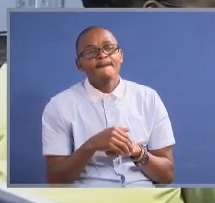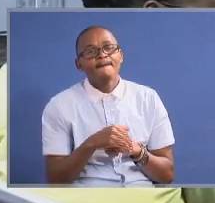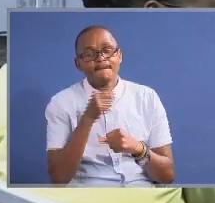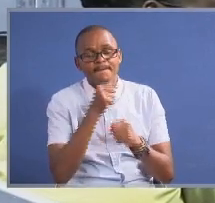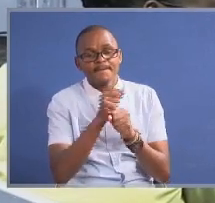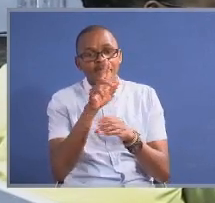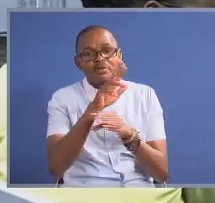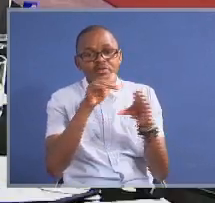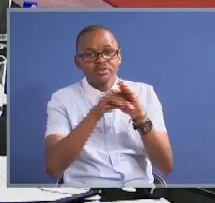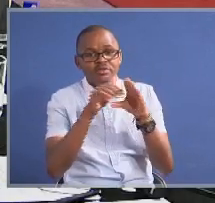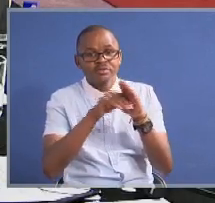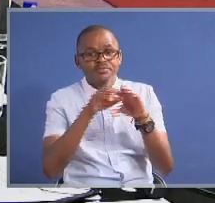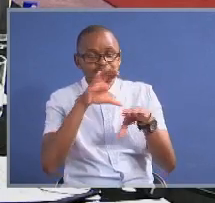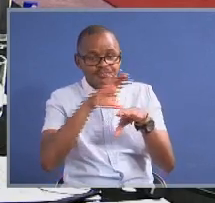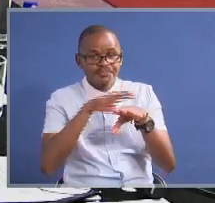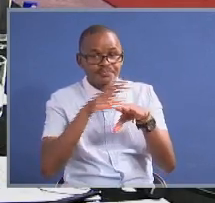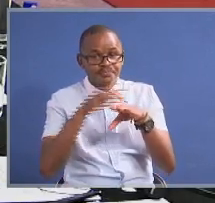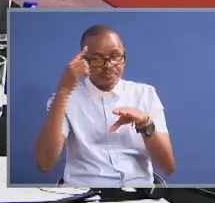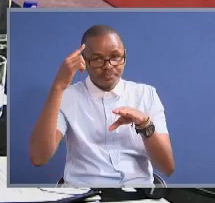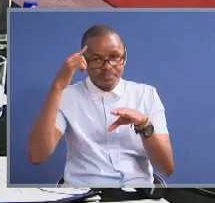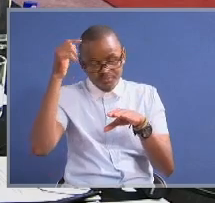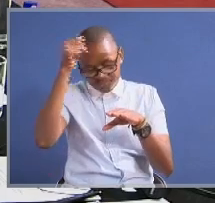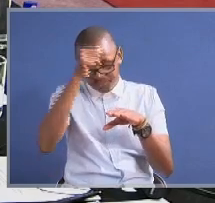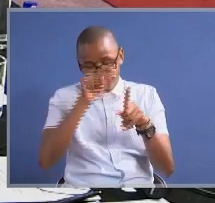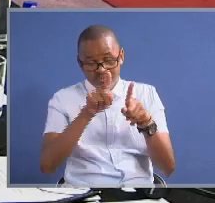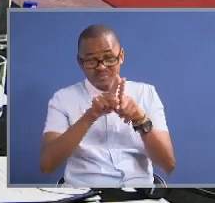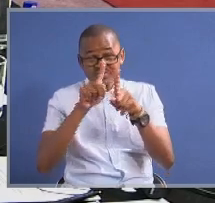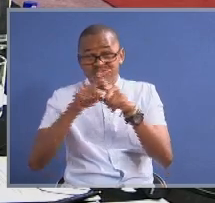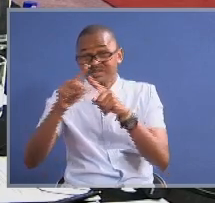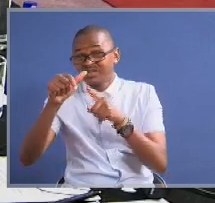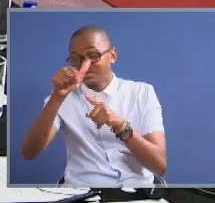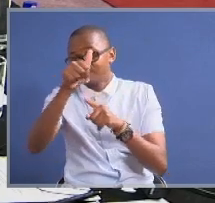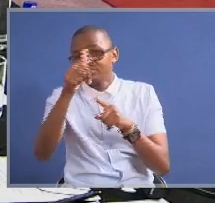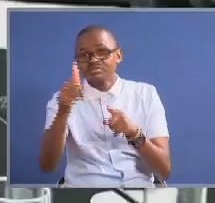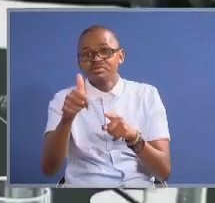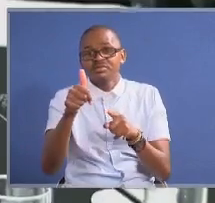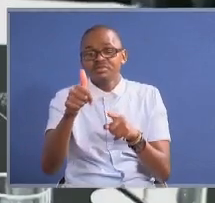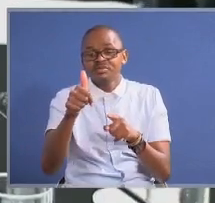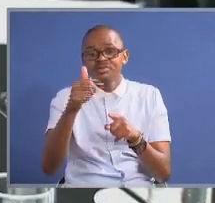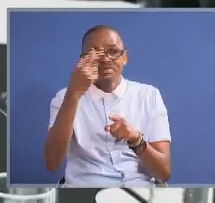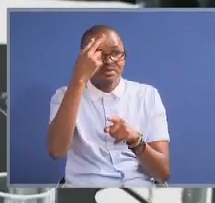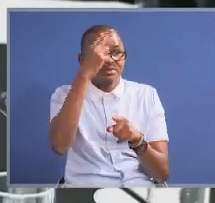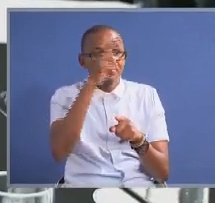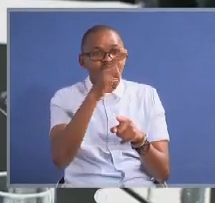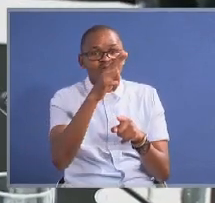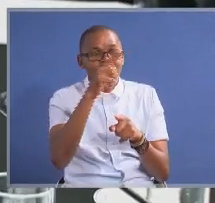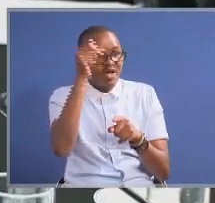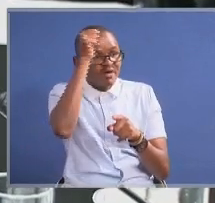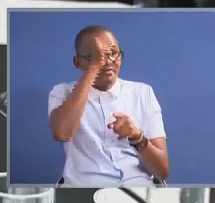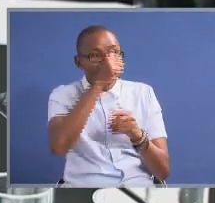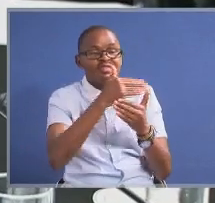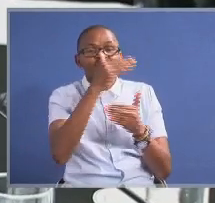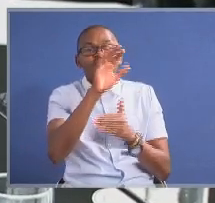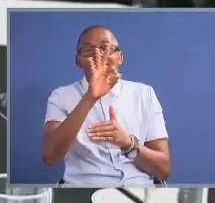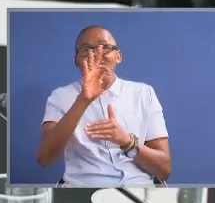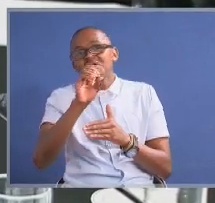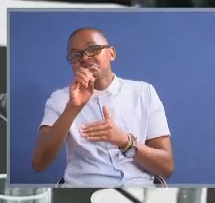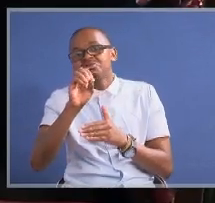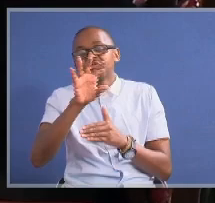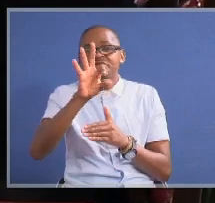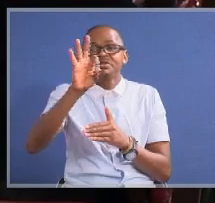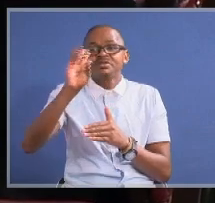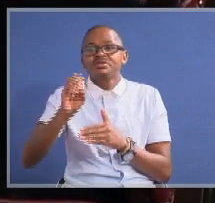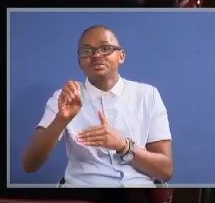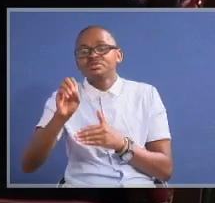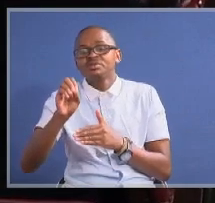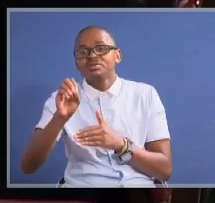made use, you know, for the benefit not only of Africa but also the rest of the world. So, I mean, you're looking at Africa in the next 20, 30, 40, 50